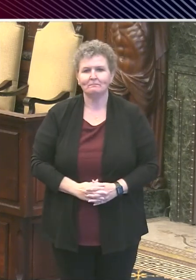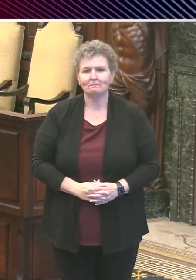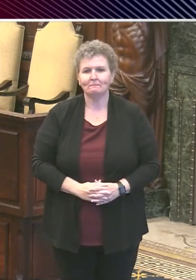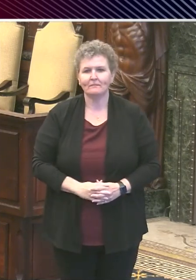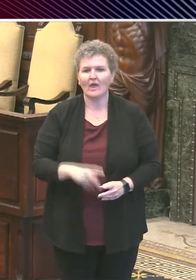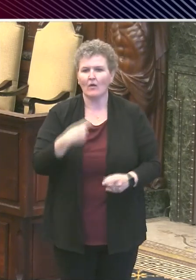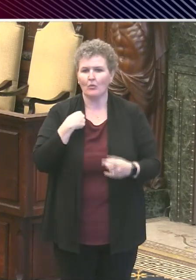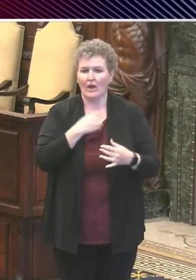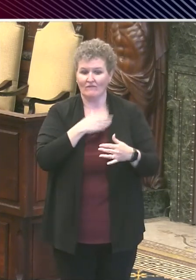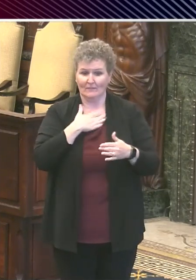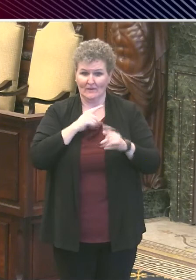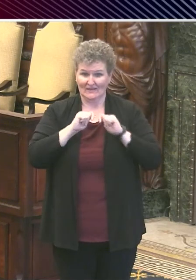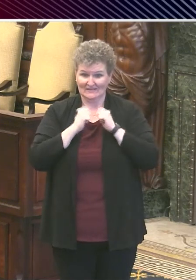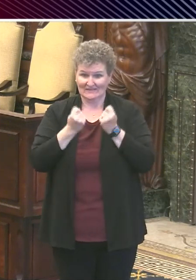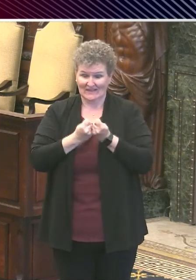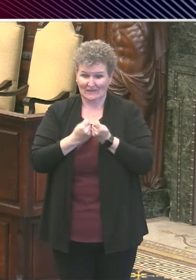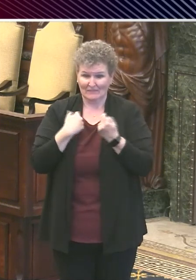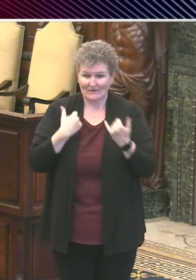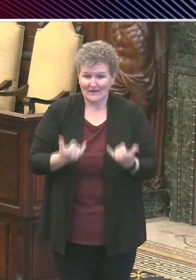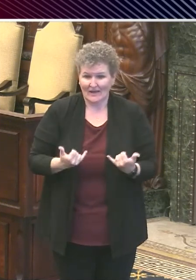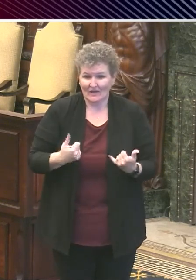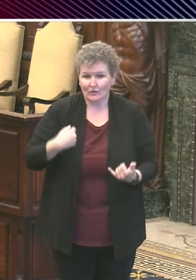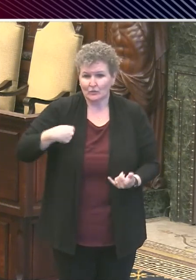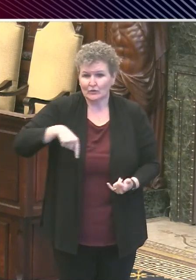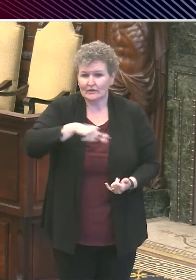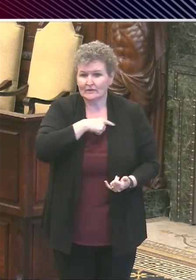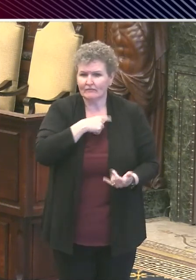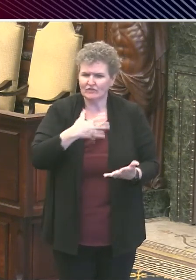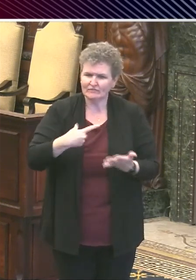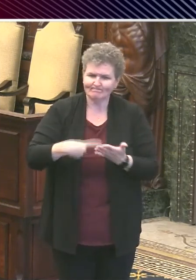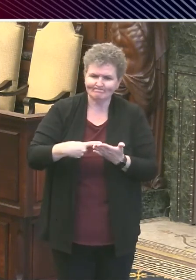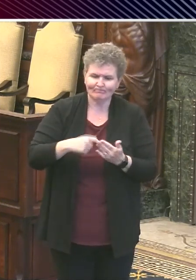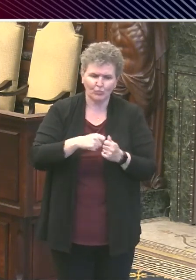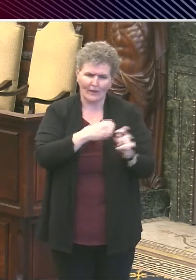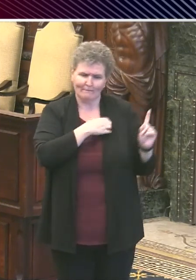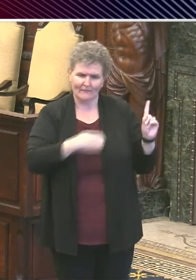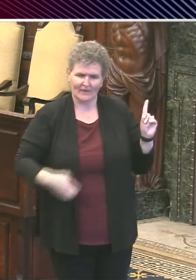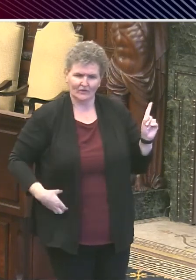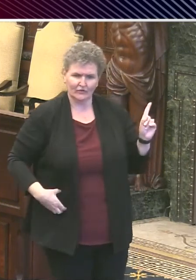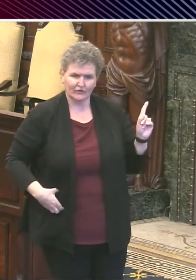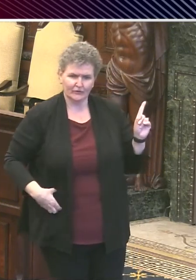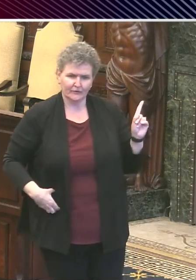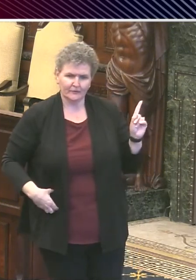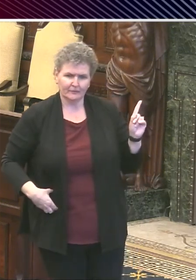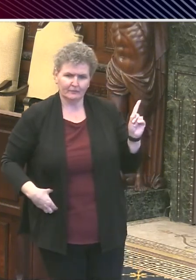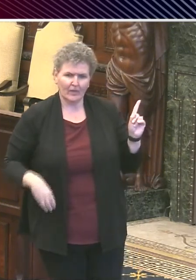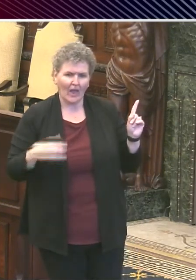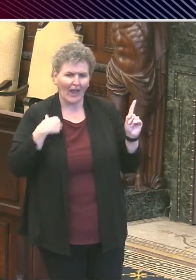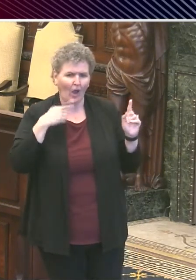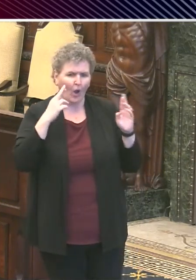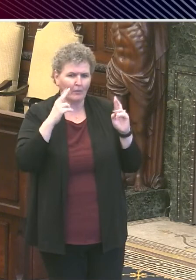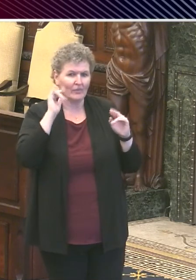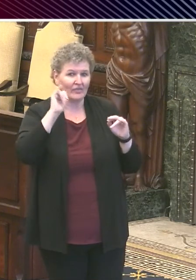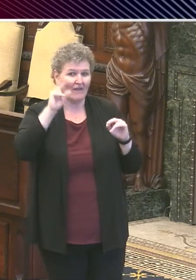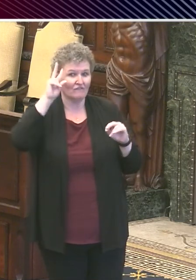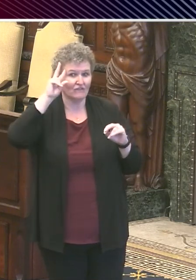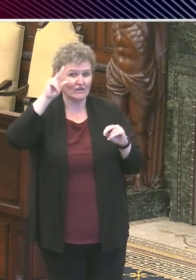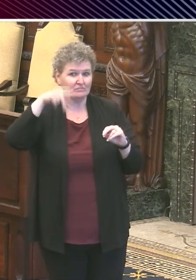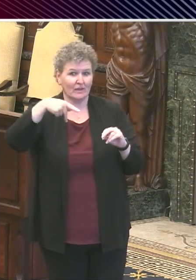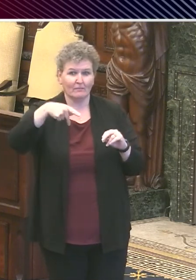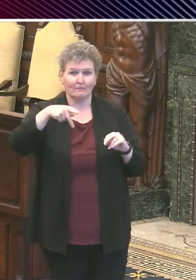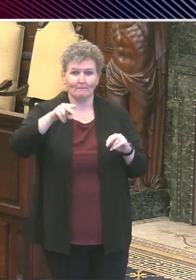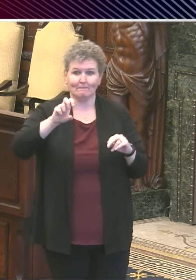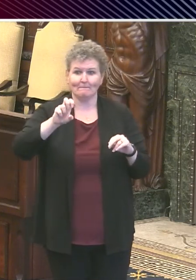team today. Probably first one for the mayor. We know that Vice President Pence is on his way to the city. There's a big